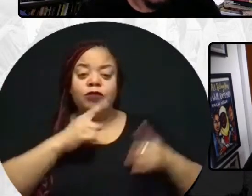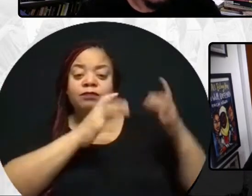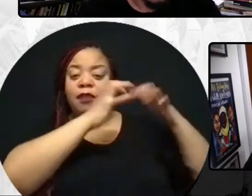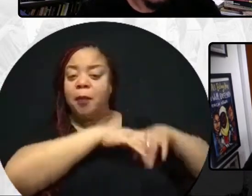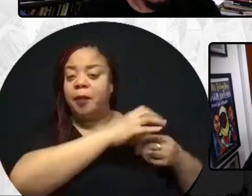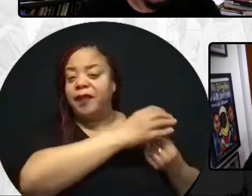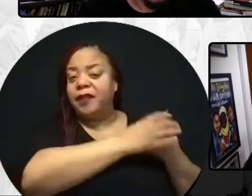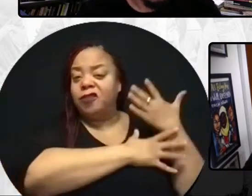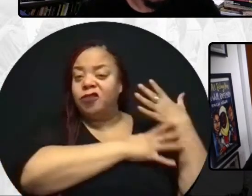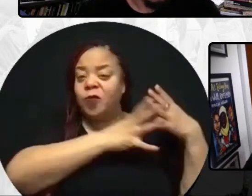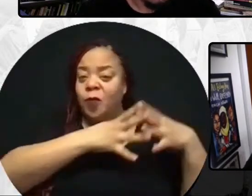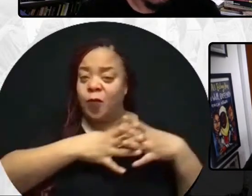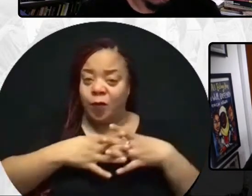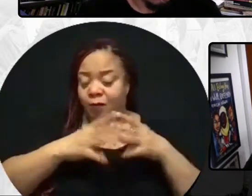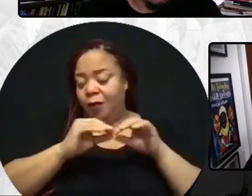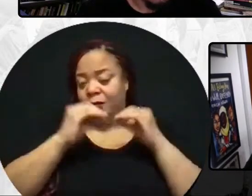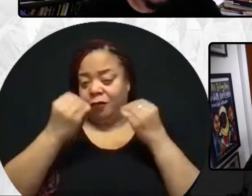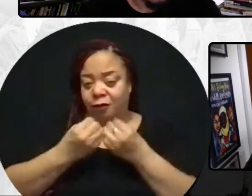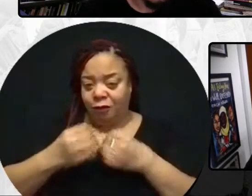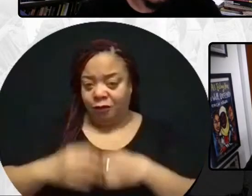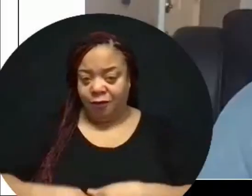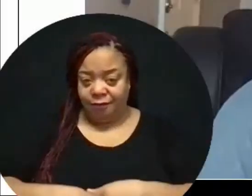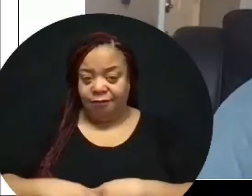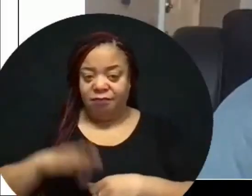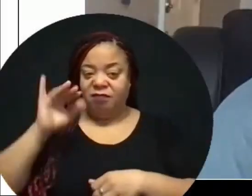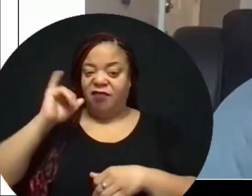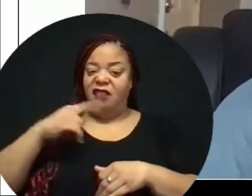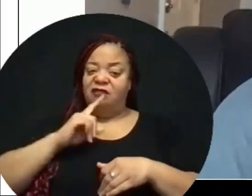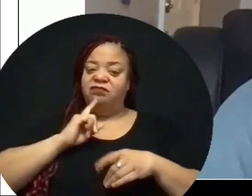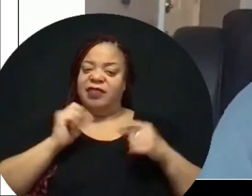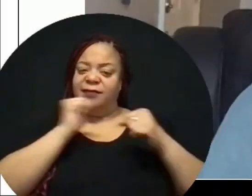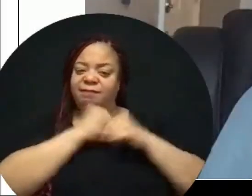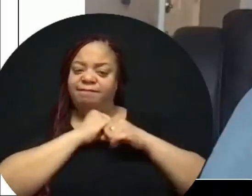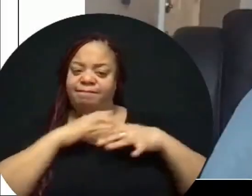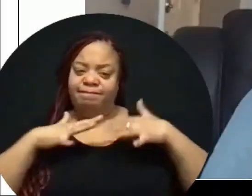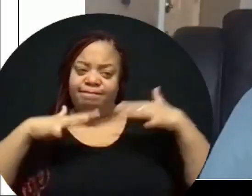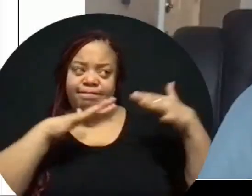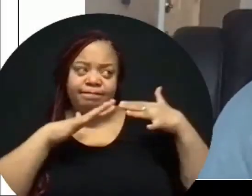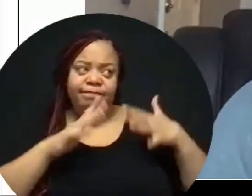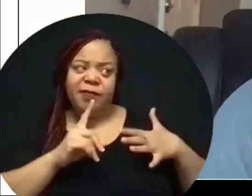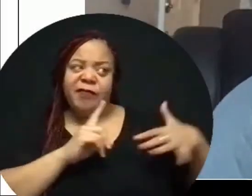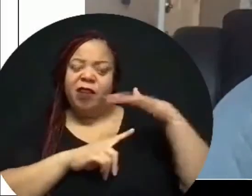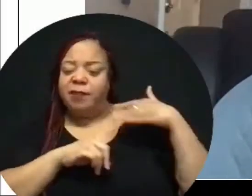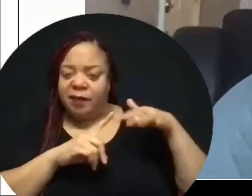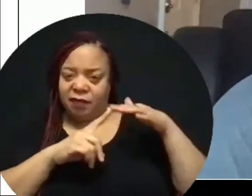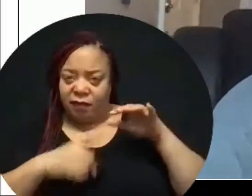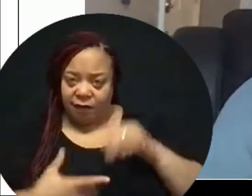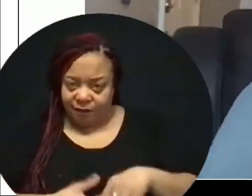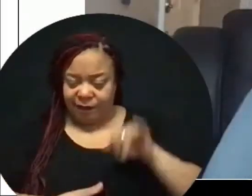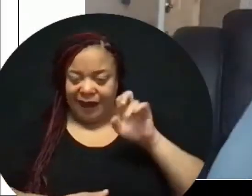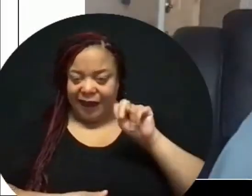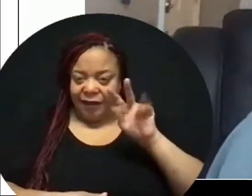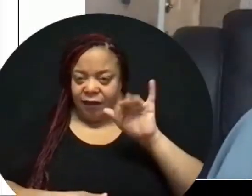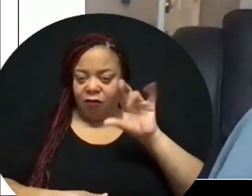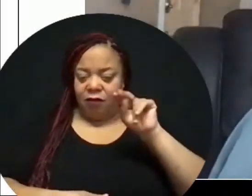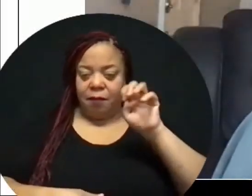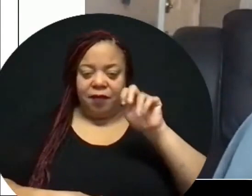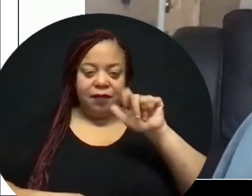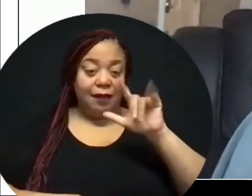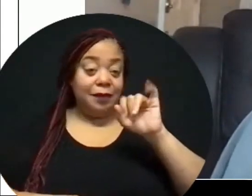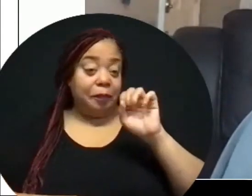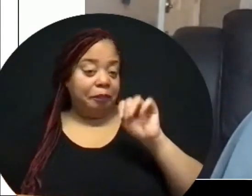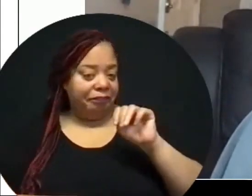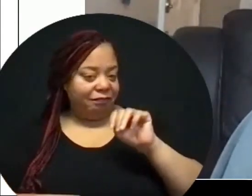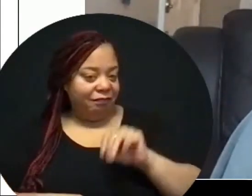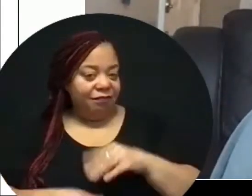abolition. We know that prisons are toxic to everybody and the environment. And so I'll just quick intro.